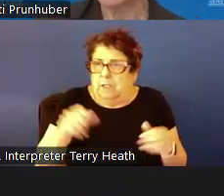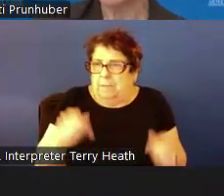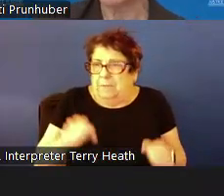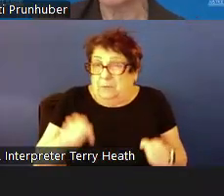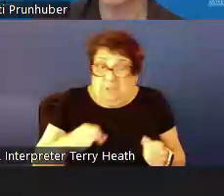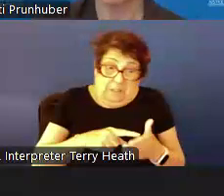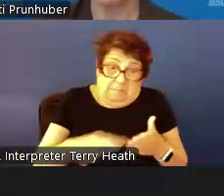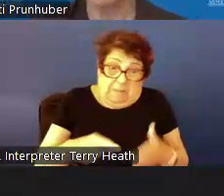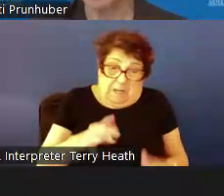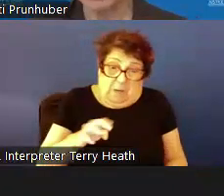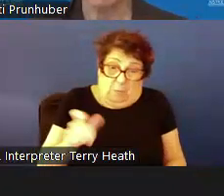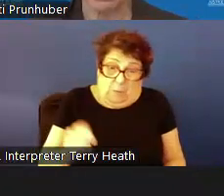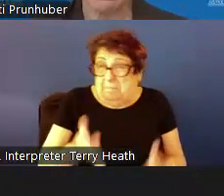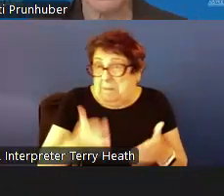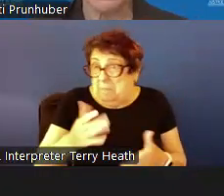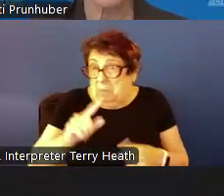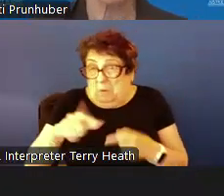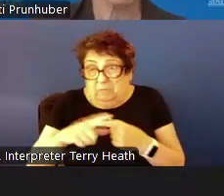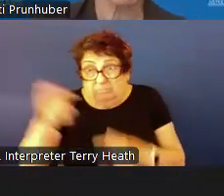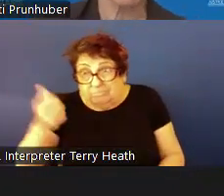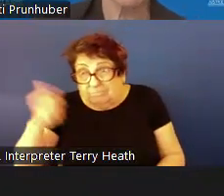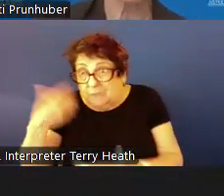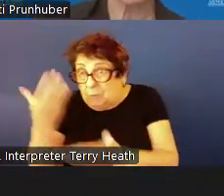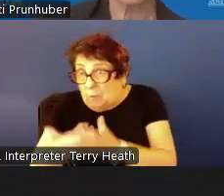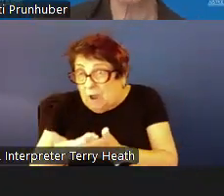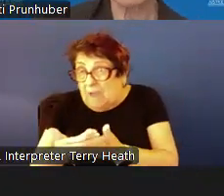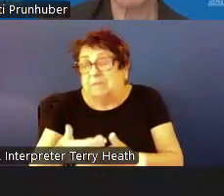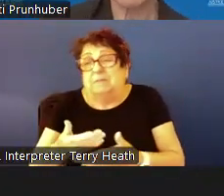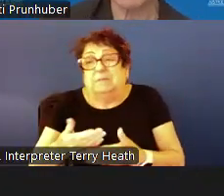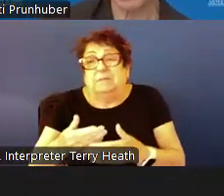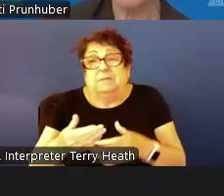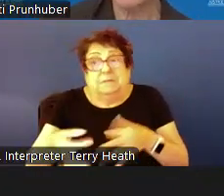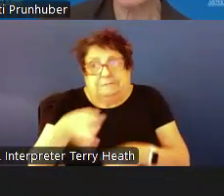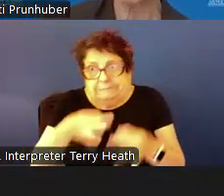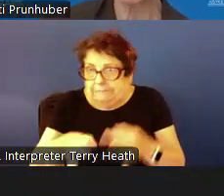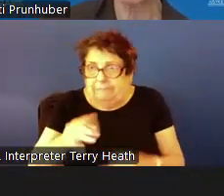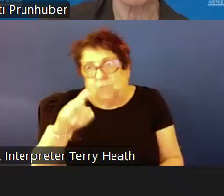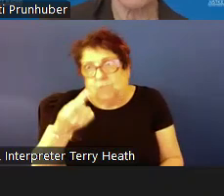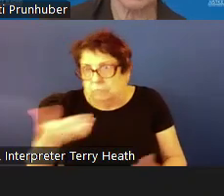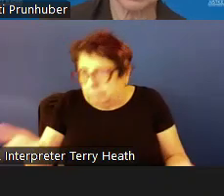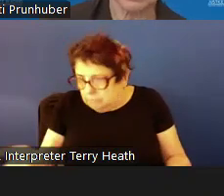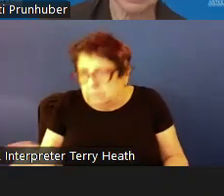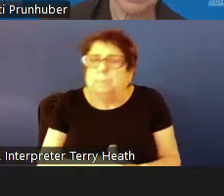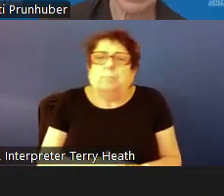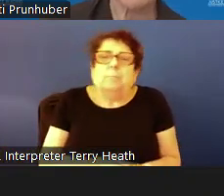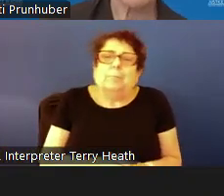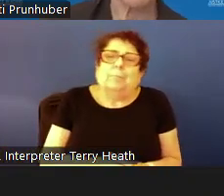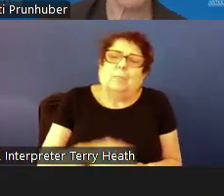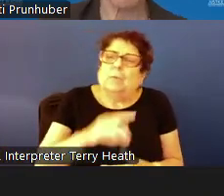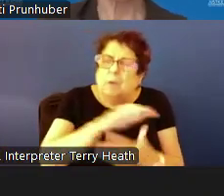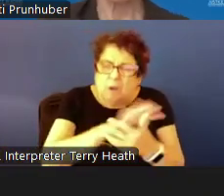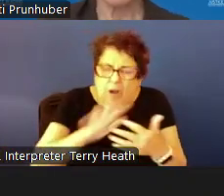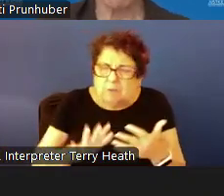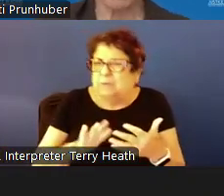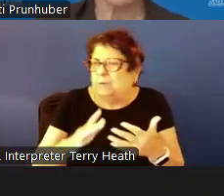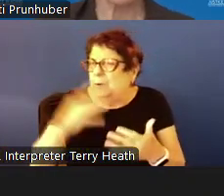on the day that their disability check arrives. These are all reasonable accommodations that can be requested. And if